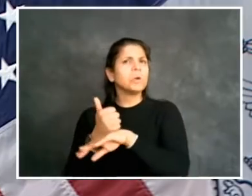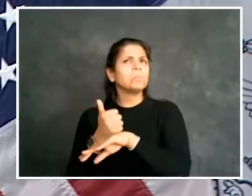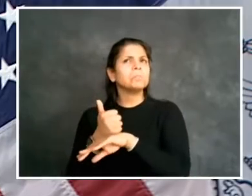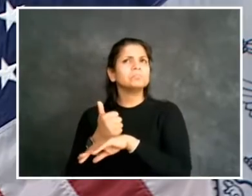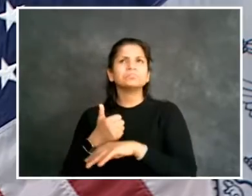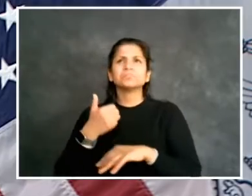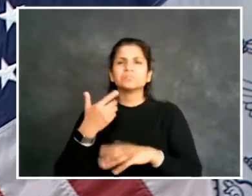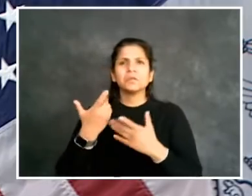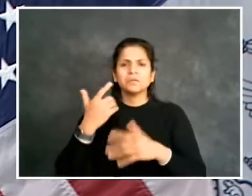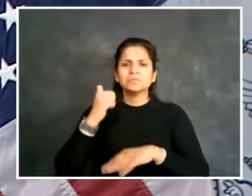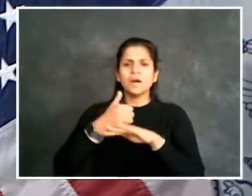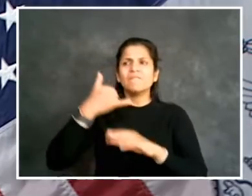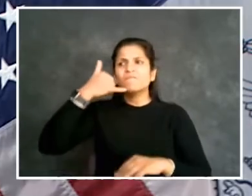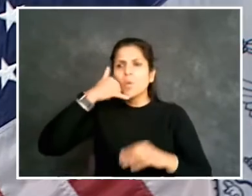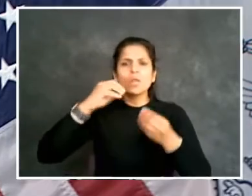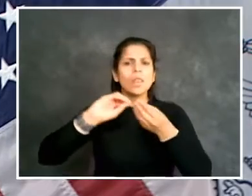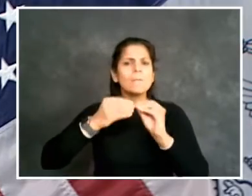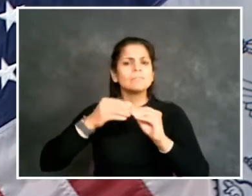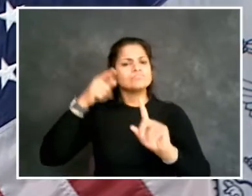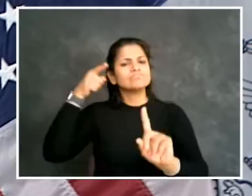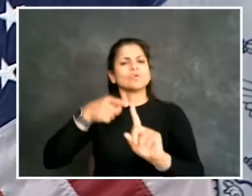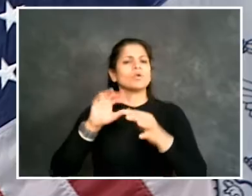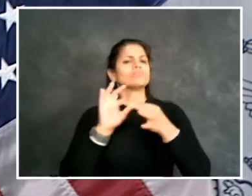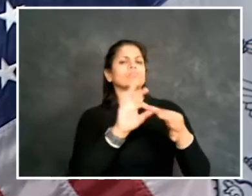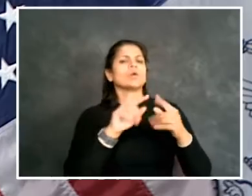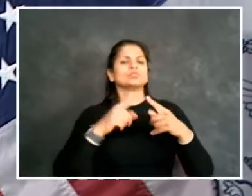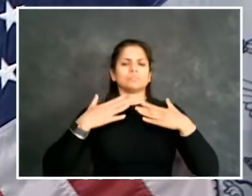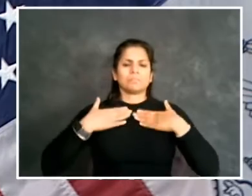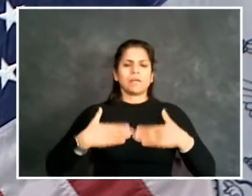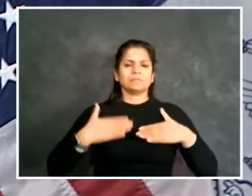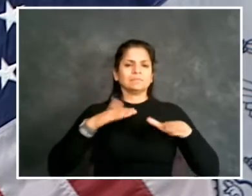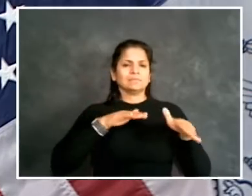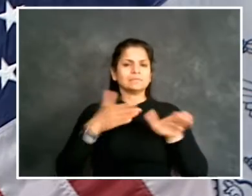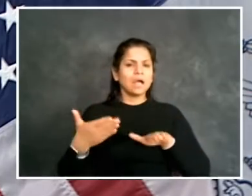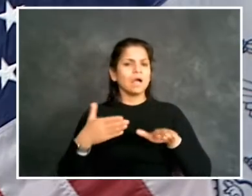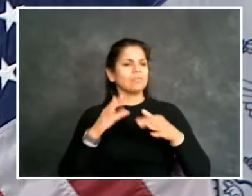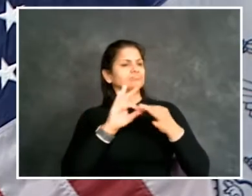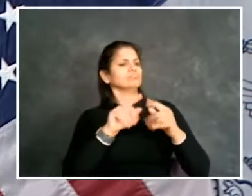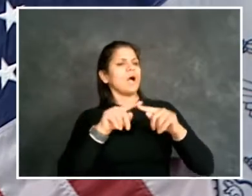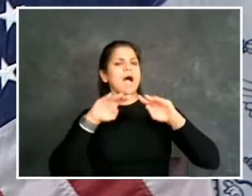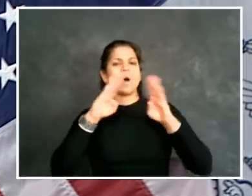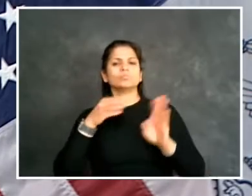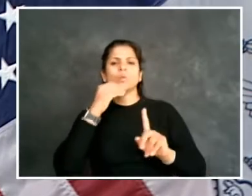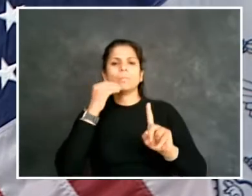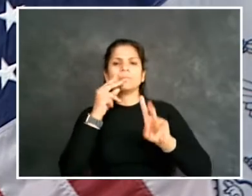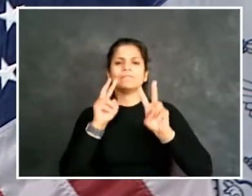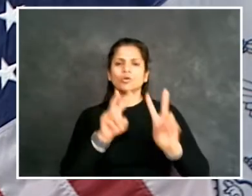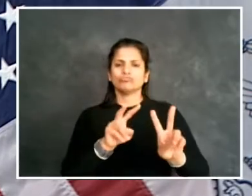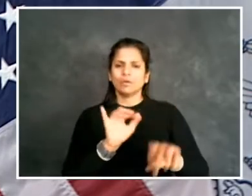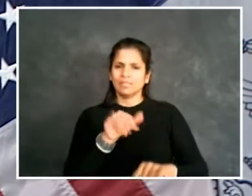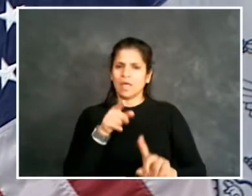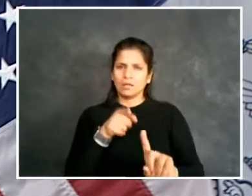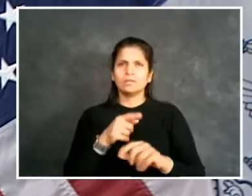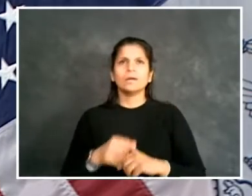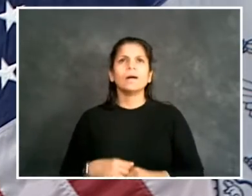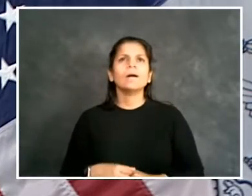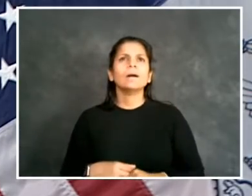issues. Well, Yoav, it's a fair question. Again,